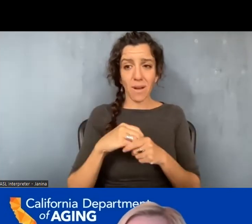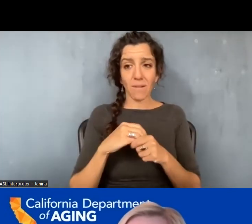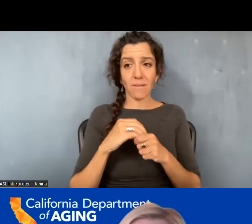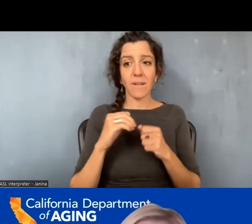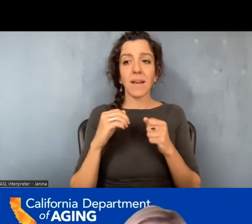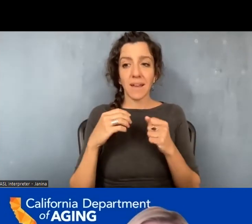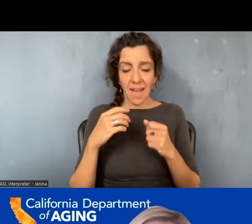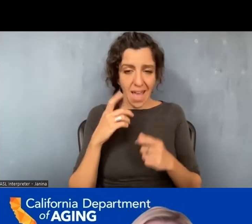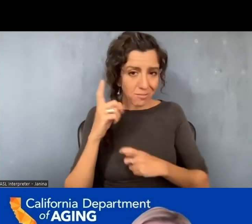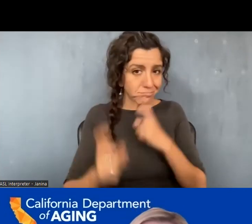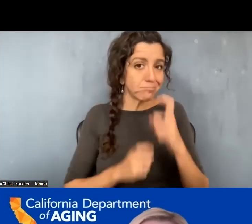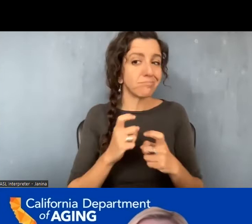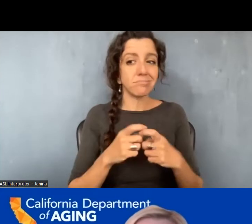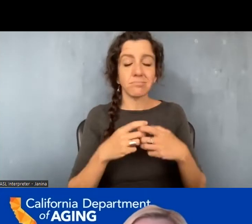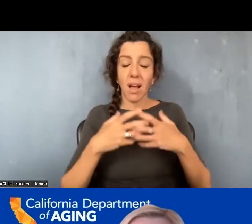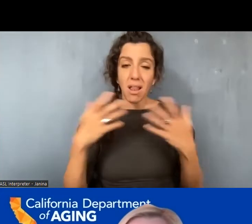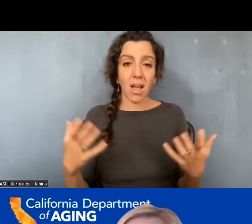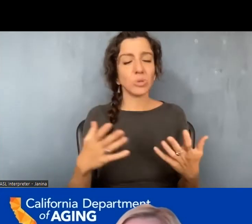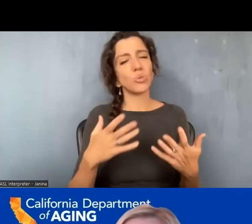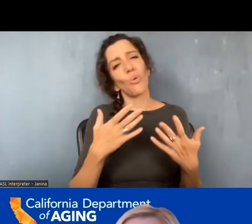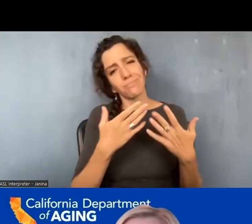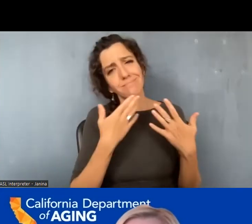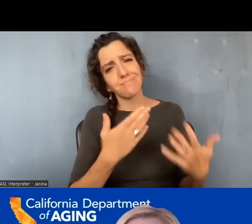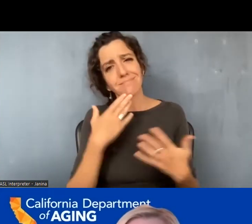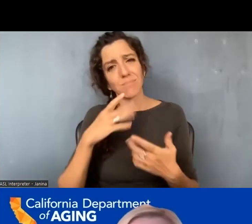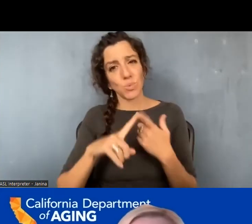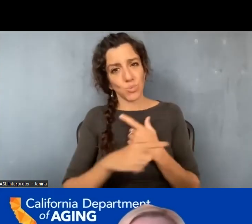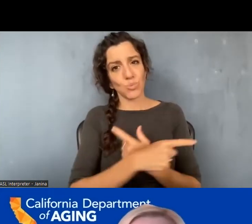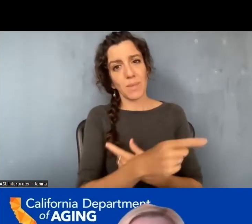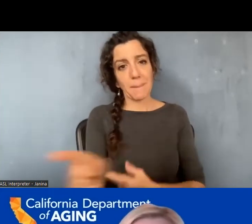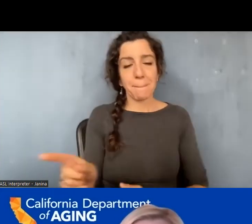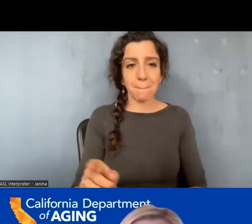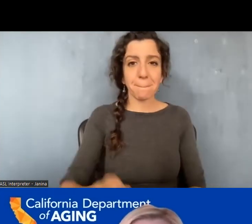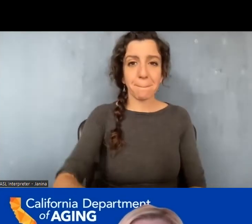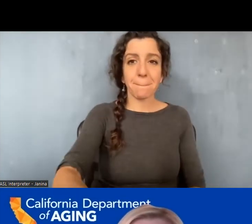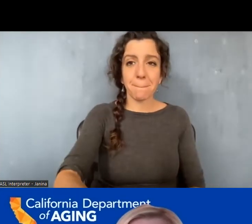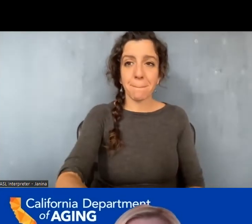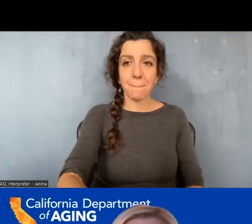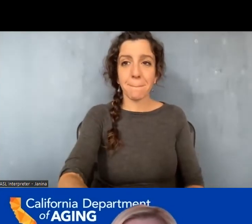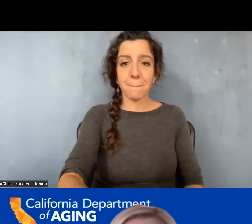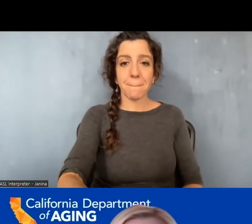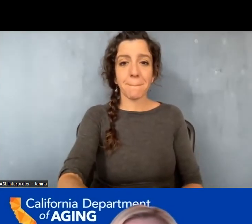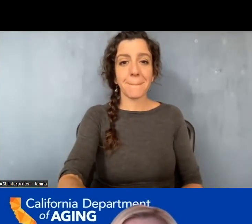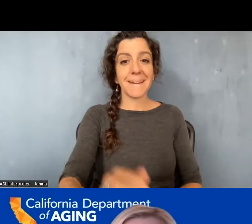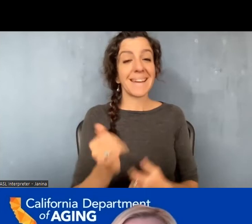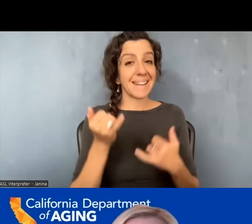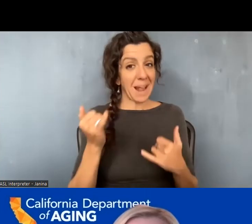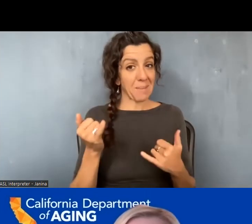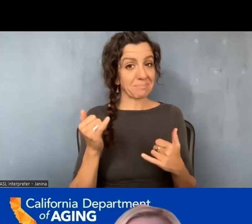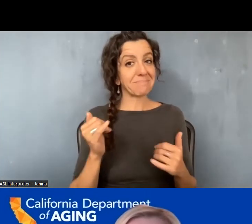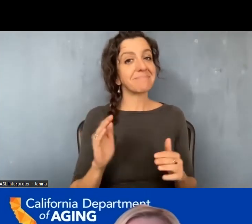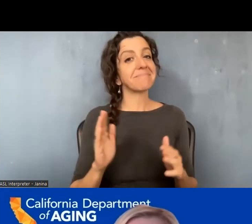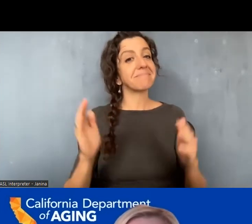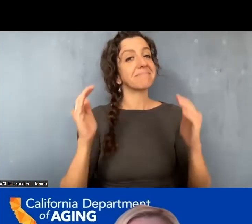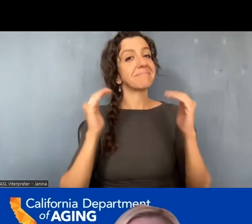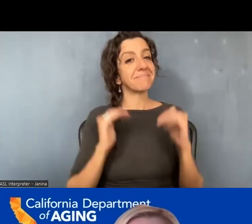major contributors. So please extend our thanks to your membership as well. At this point, we'll move ahead to the